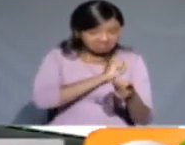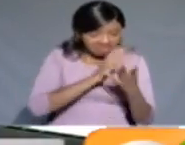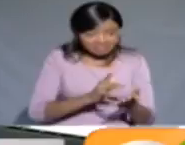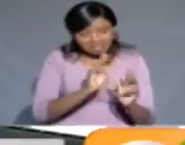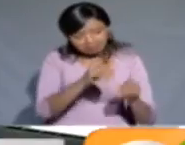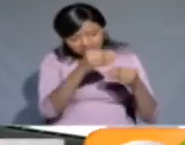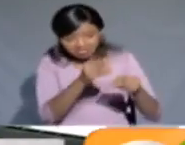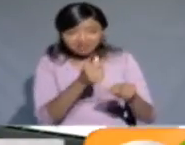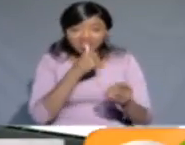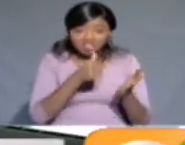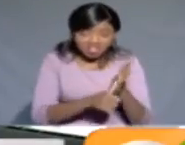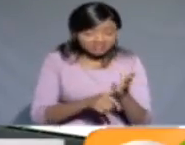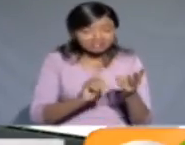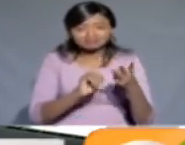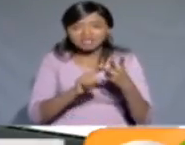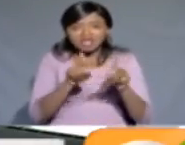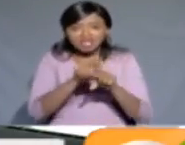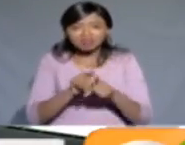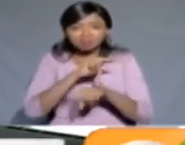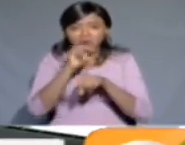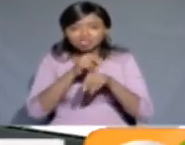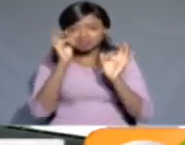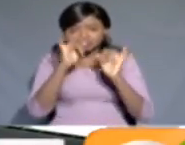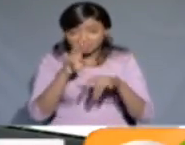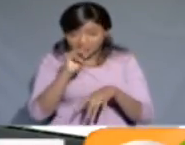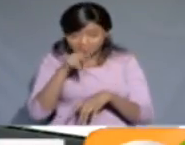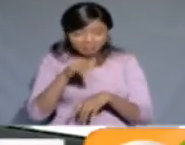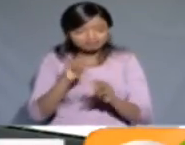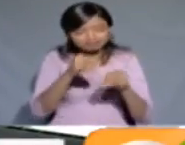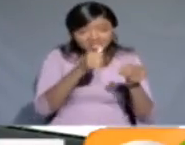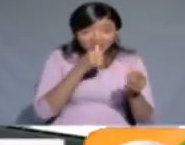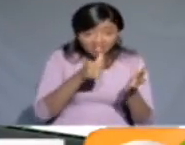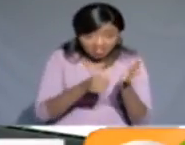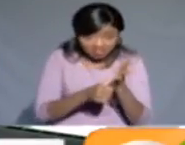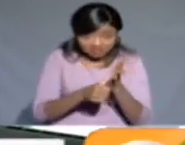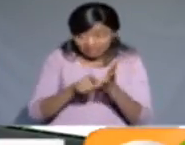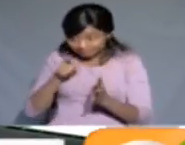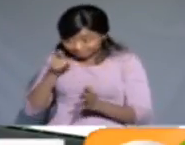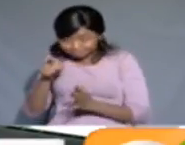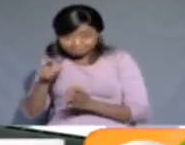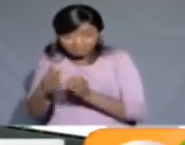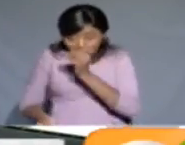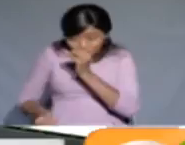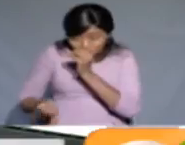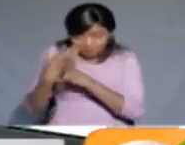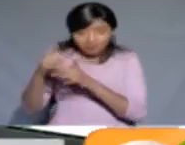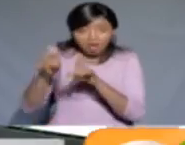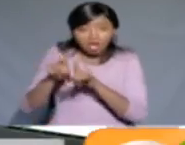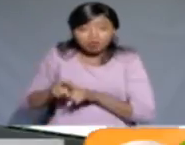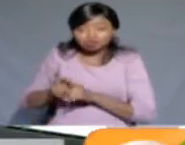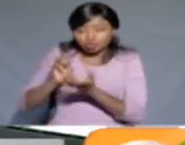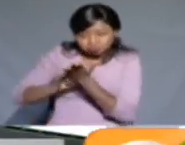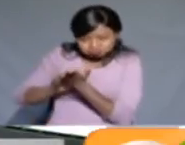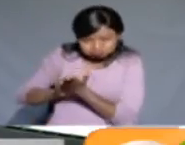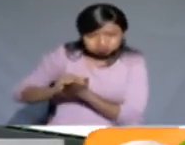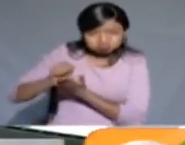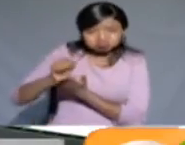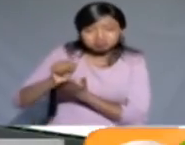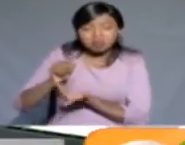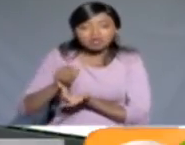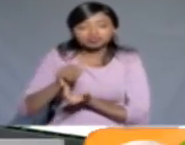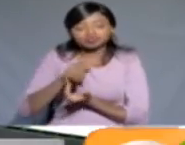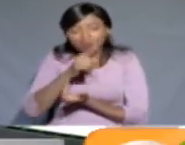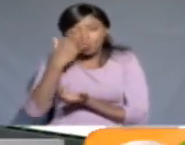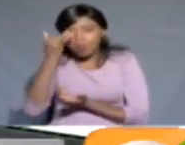the National Assembly if it's an MP. The electoral body then formulates and publishes the question for the